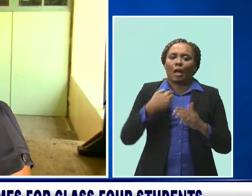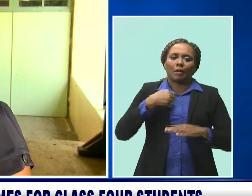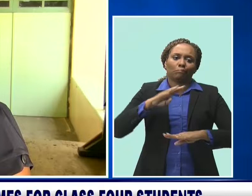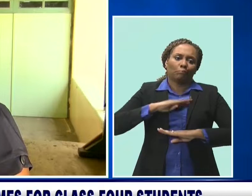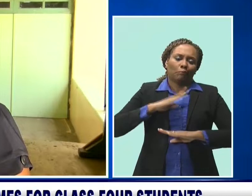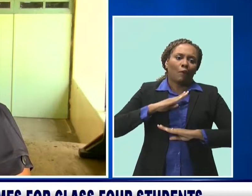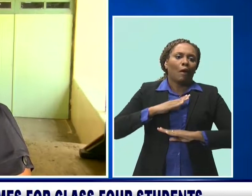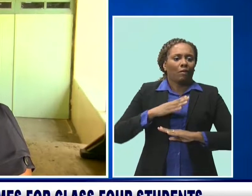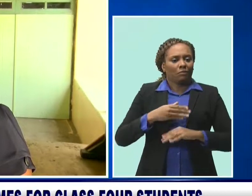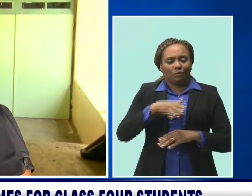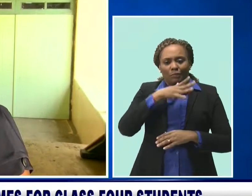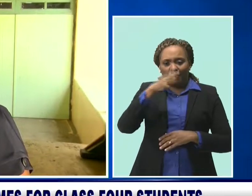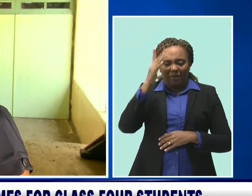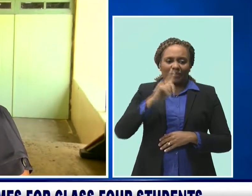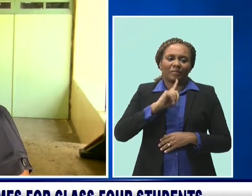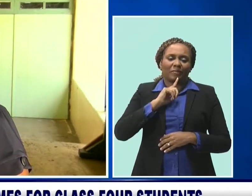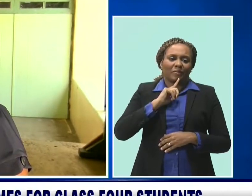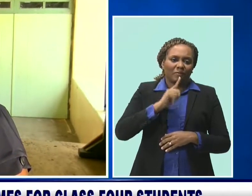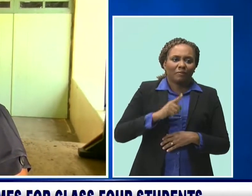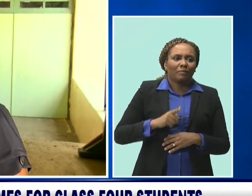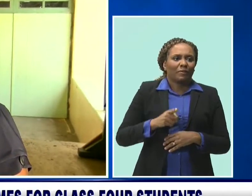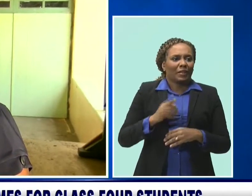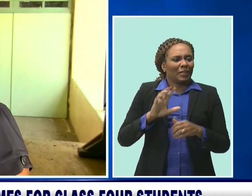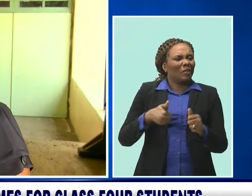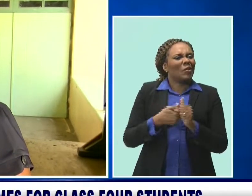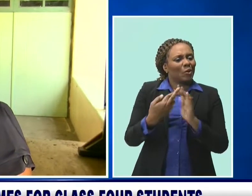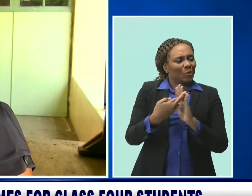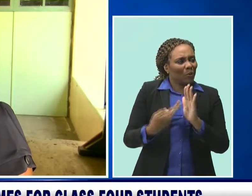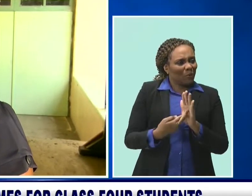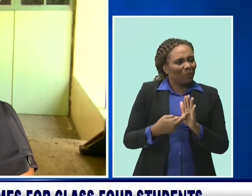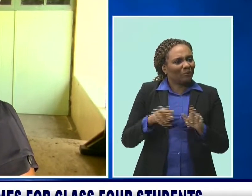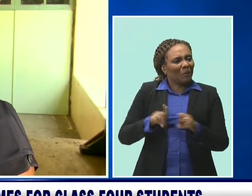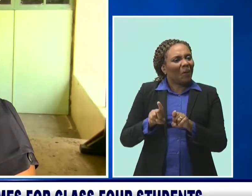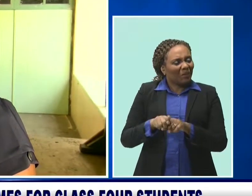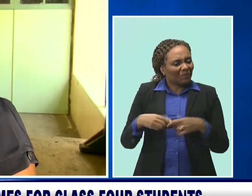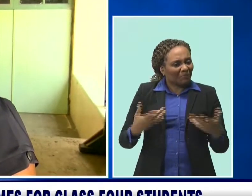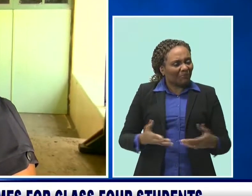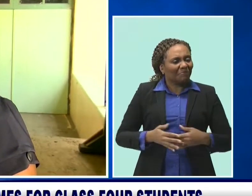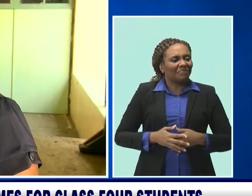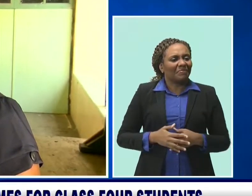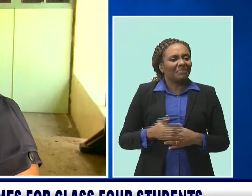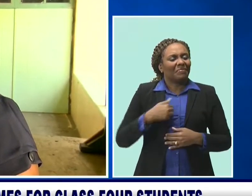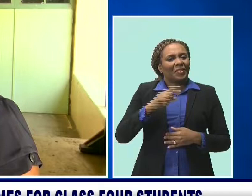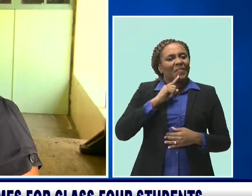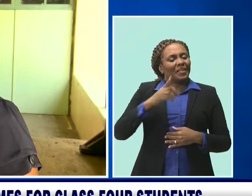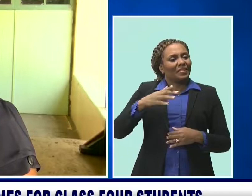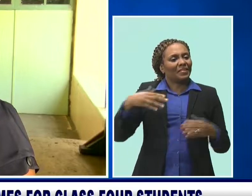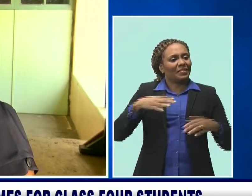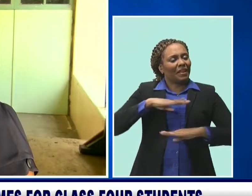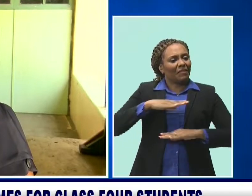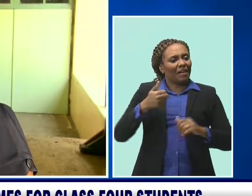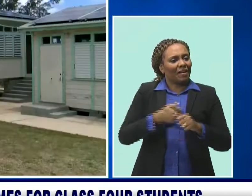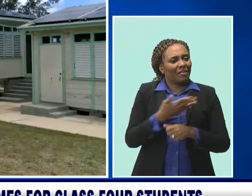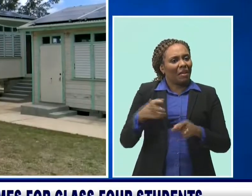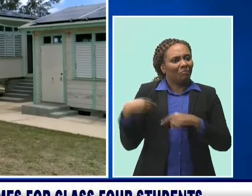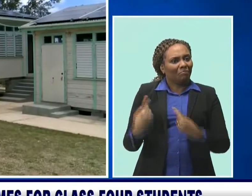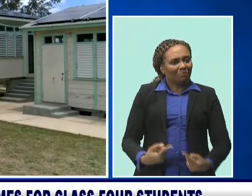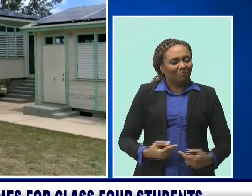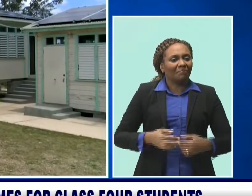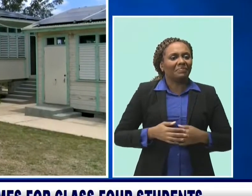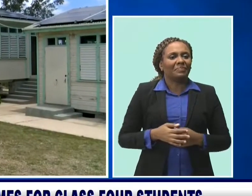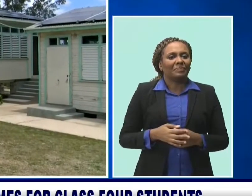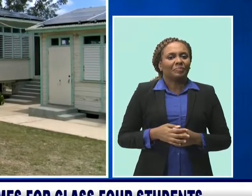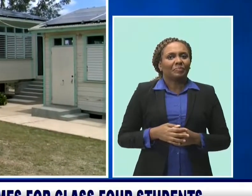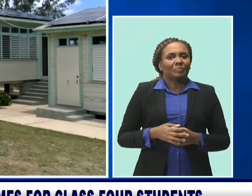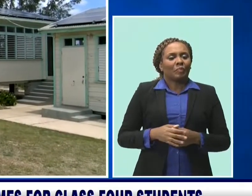that the parents really were compliant and that they did what they had to do. So I'm satisfied that everything is going well. As